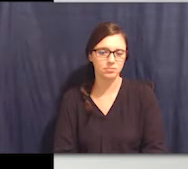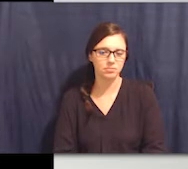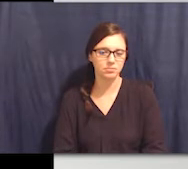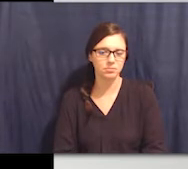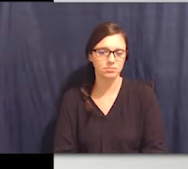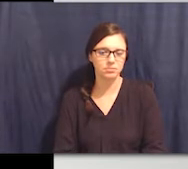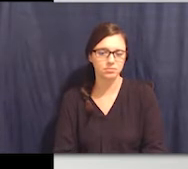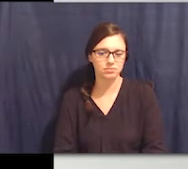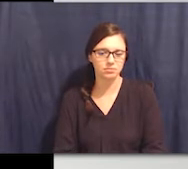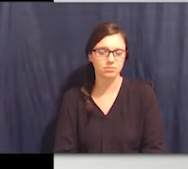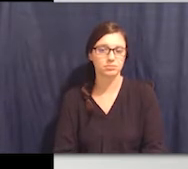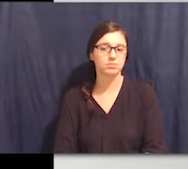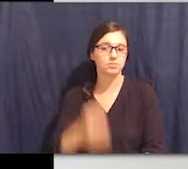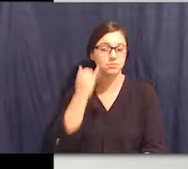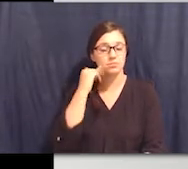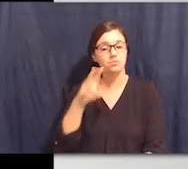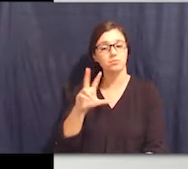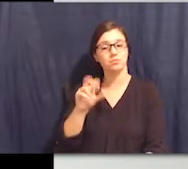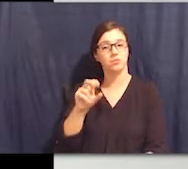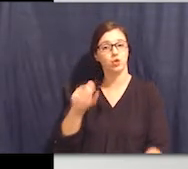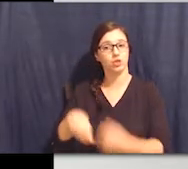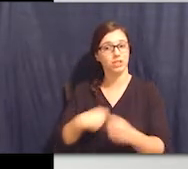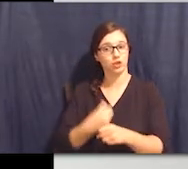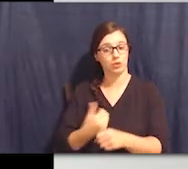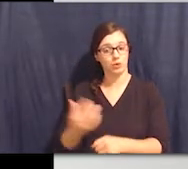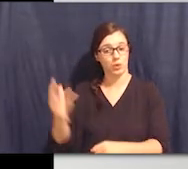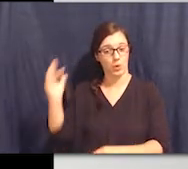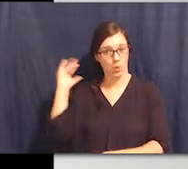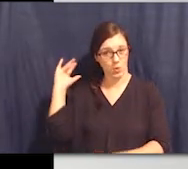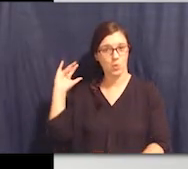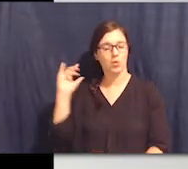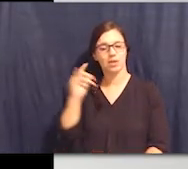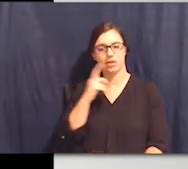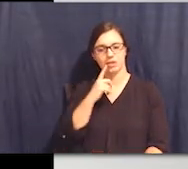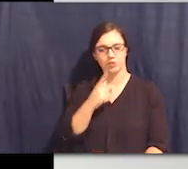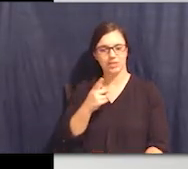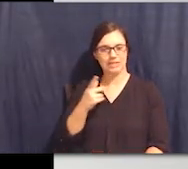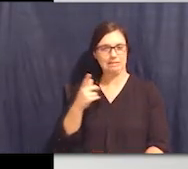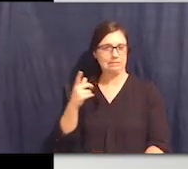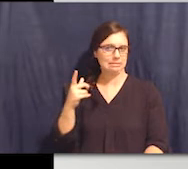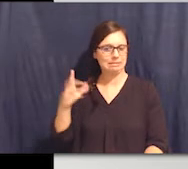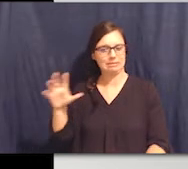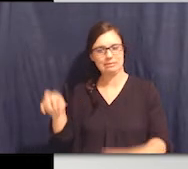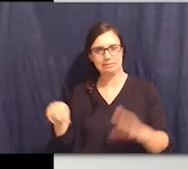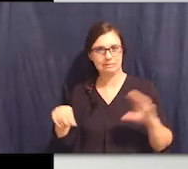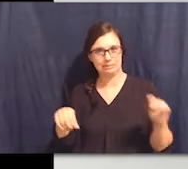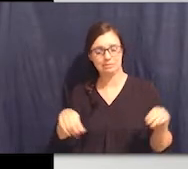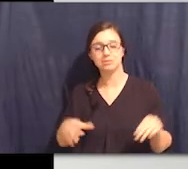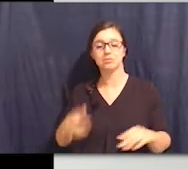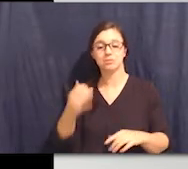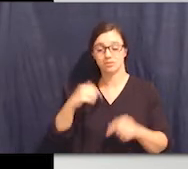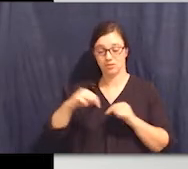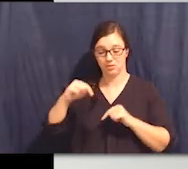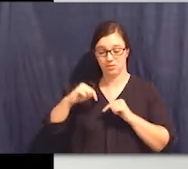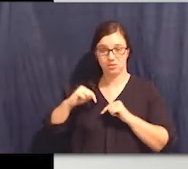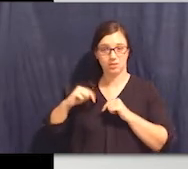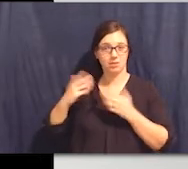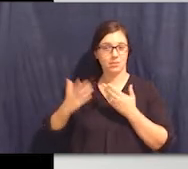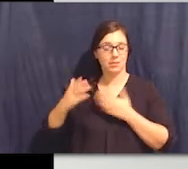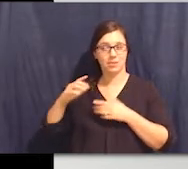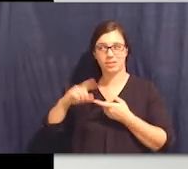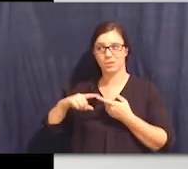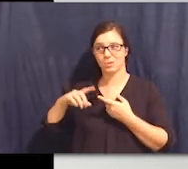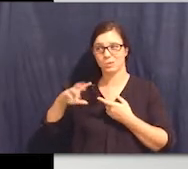So if you look back 30 years ago, it was about a coin toss. And if you look back even further, back maybe to